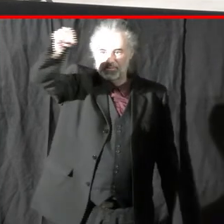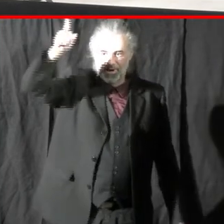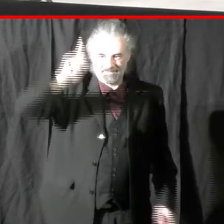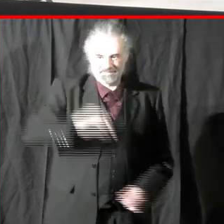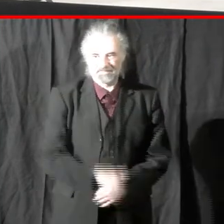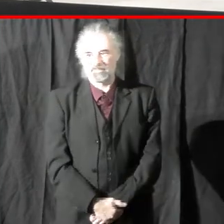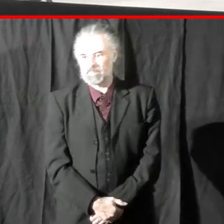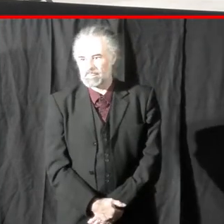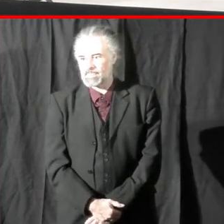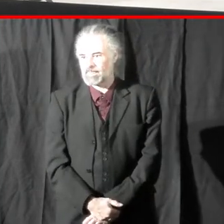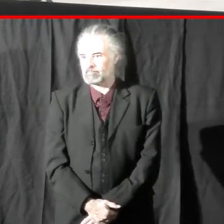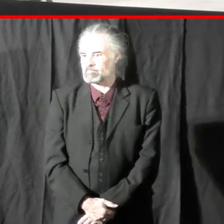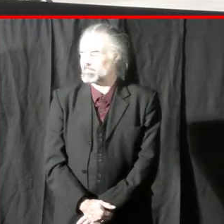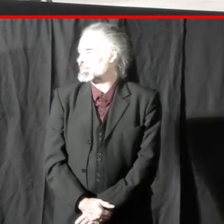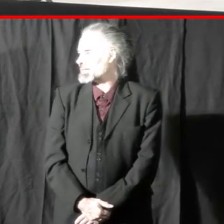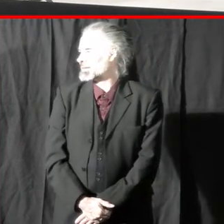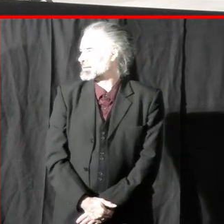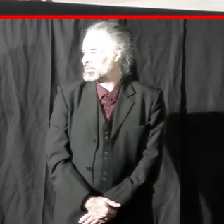and